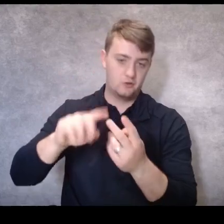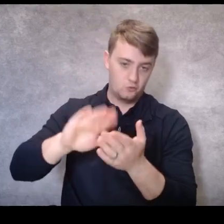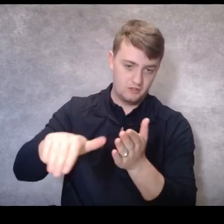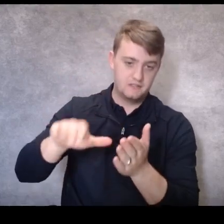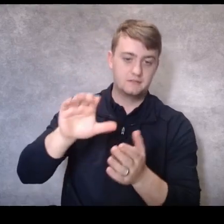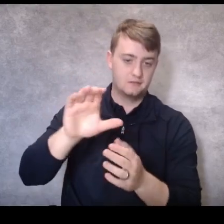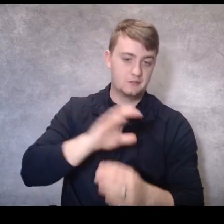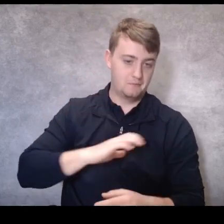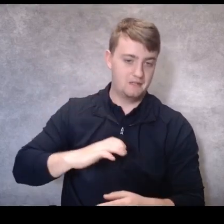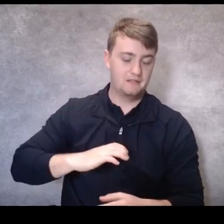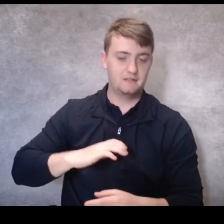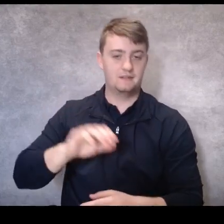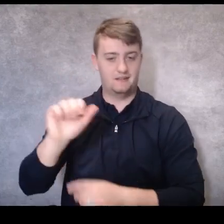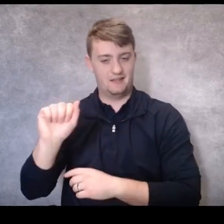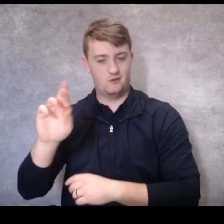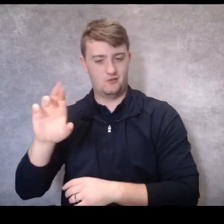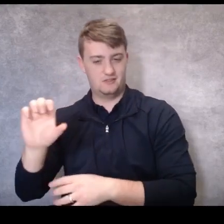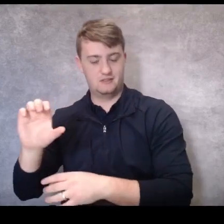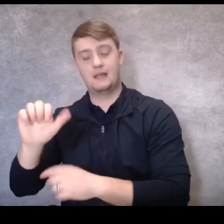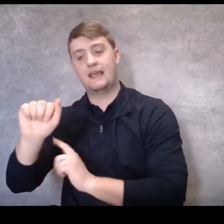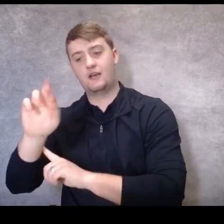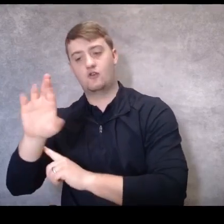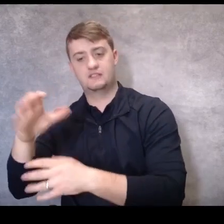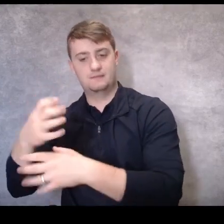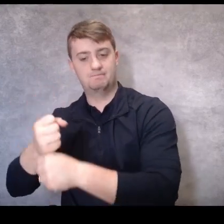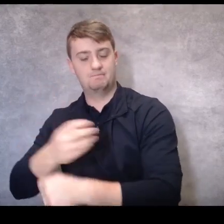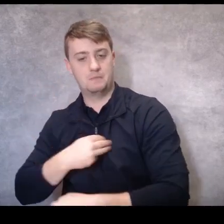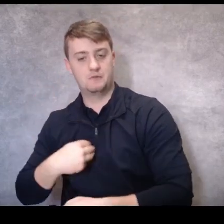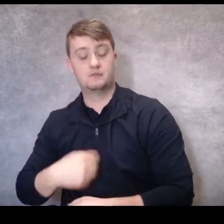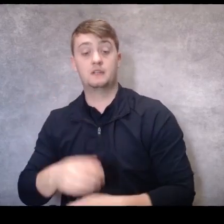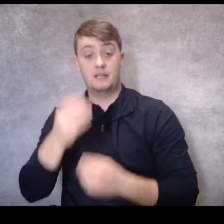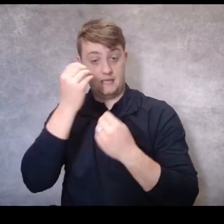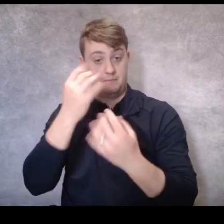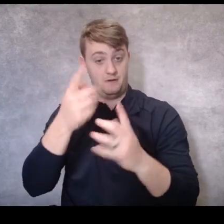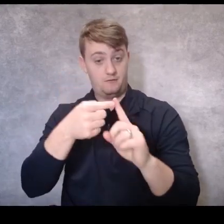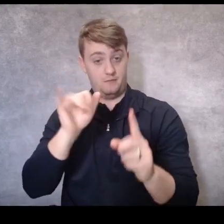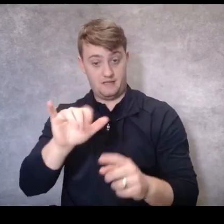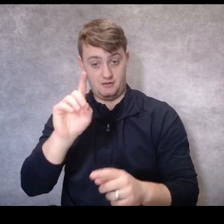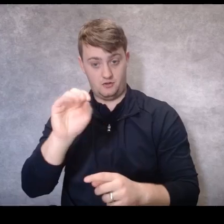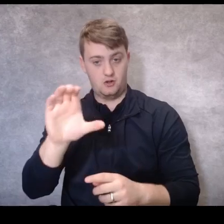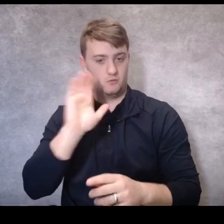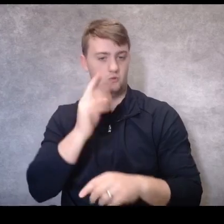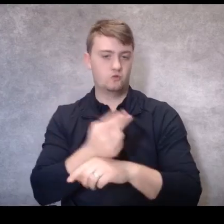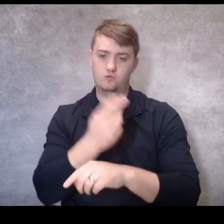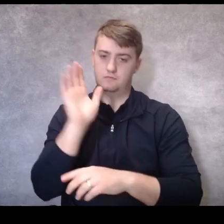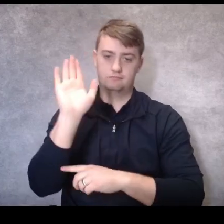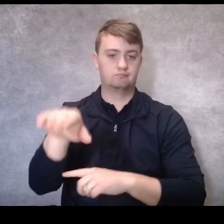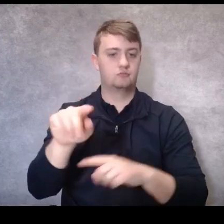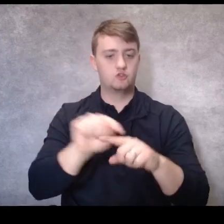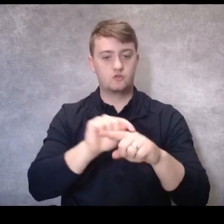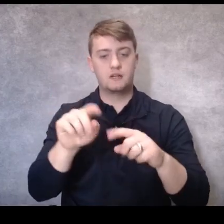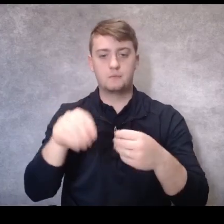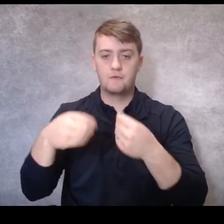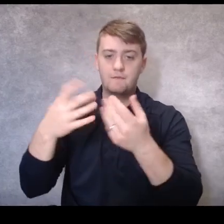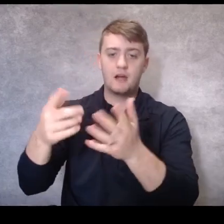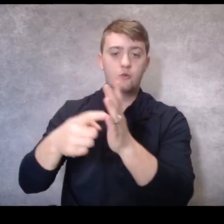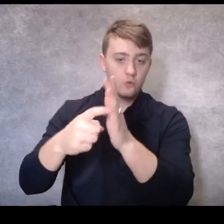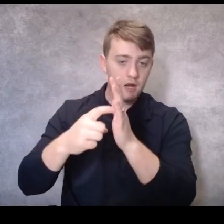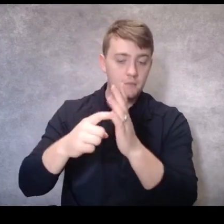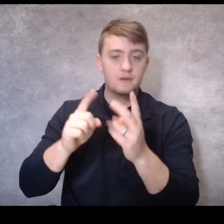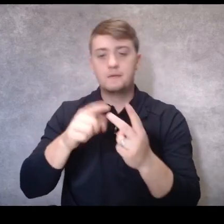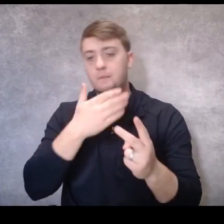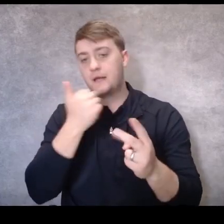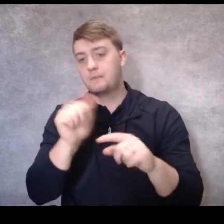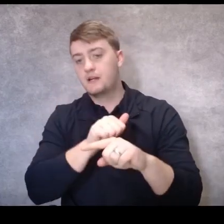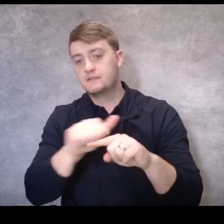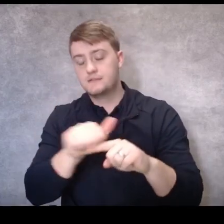Committee, or ARC, members. Information from this document is used throughout the series to provide requirements